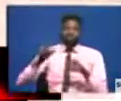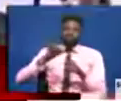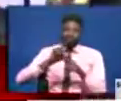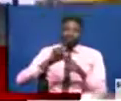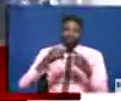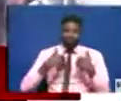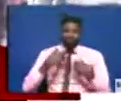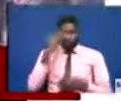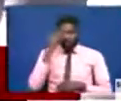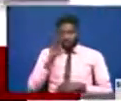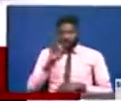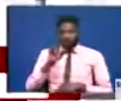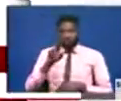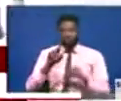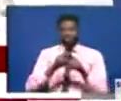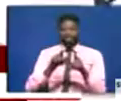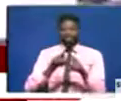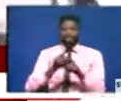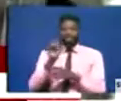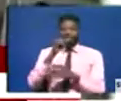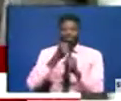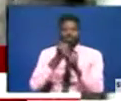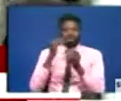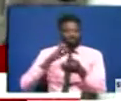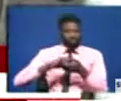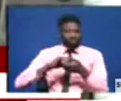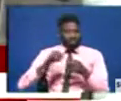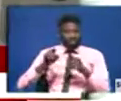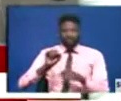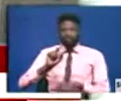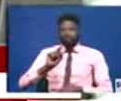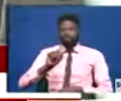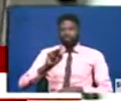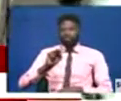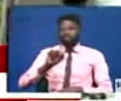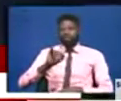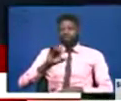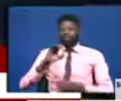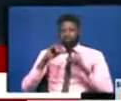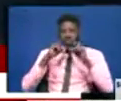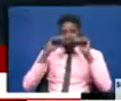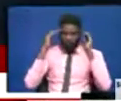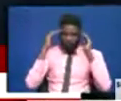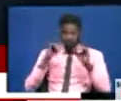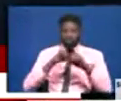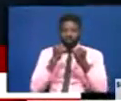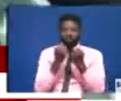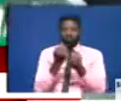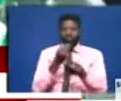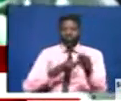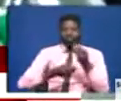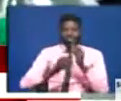and stakeholder engagement. Stanbic Holdings says their focus on socio-economic development helped